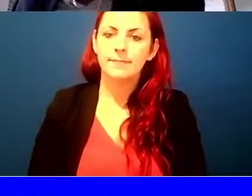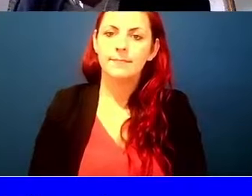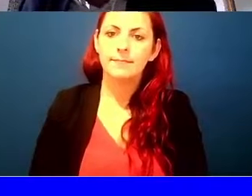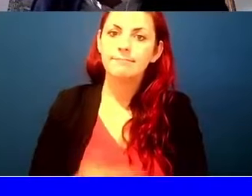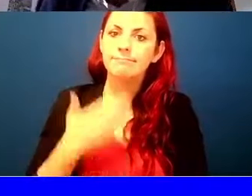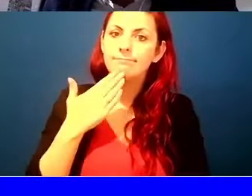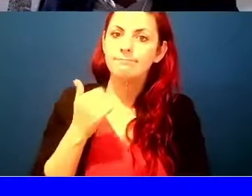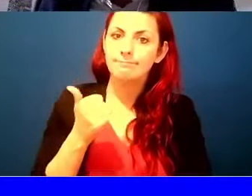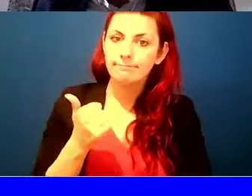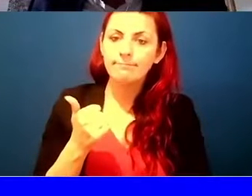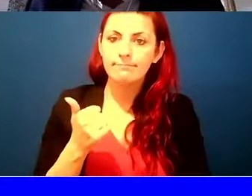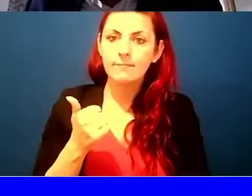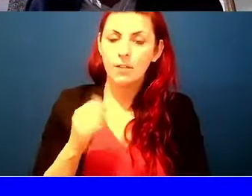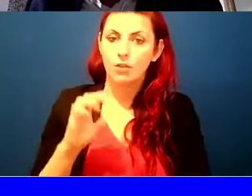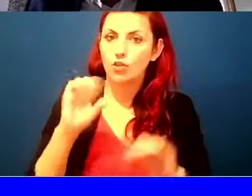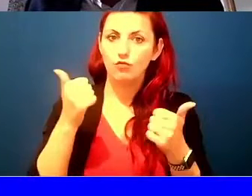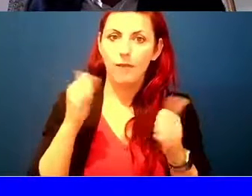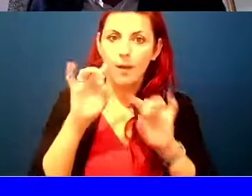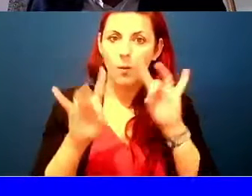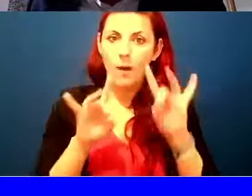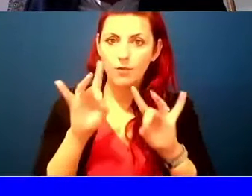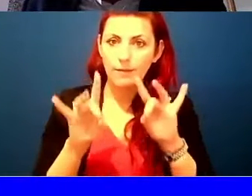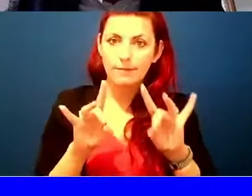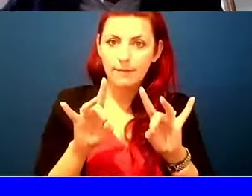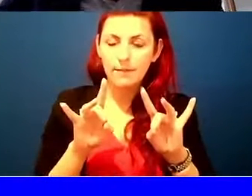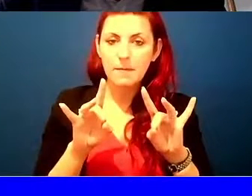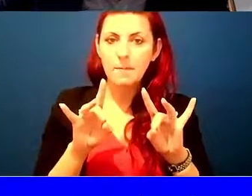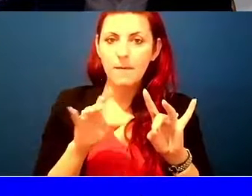Thank you very much. I mean, that's a great question by Susie.